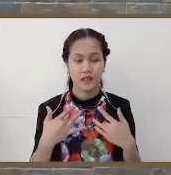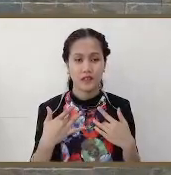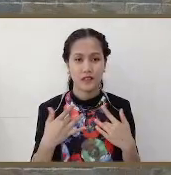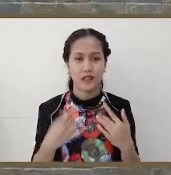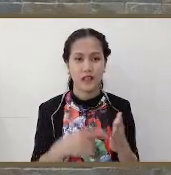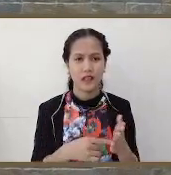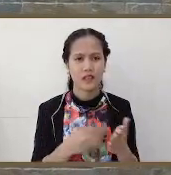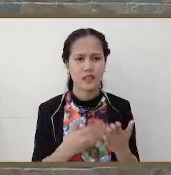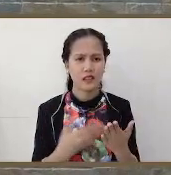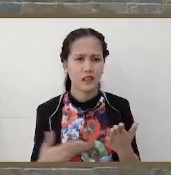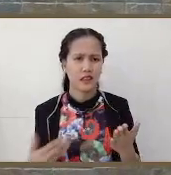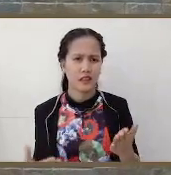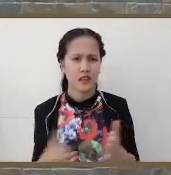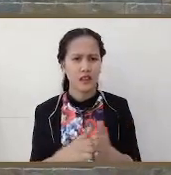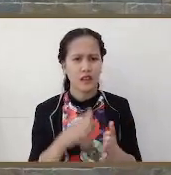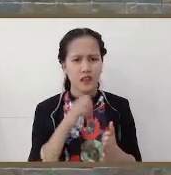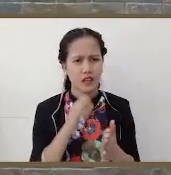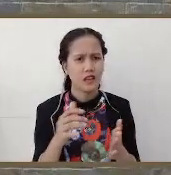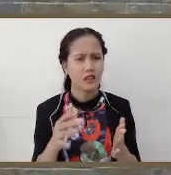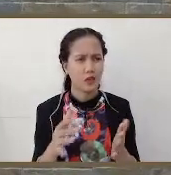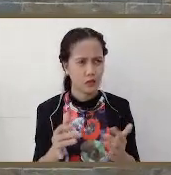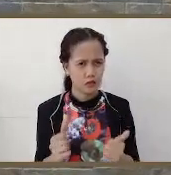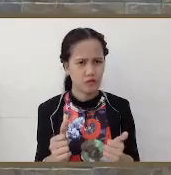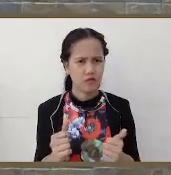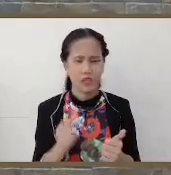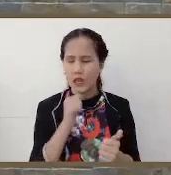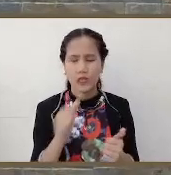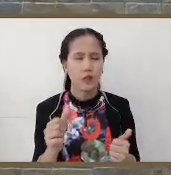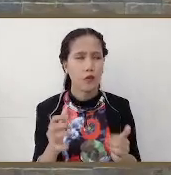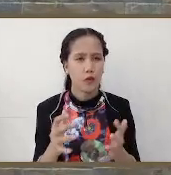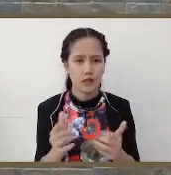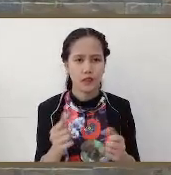mangyari para sa pamilya po natin. Mga kapatid,